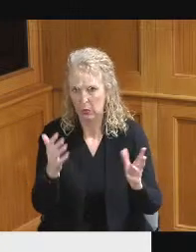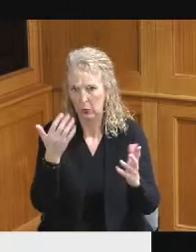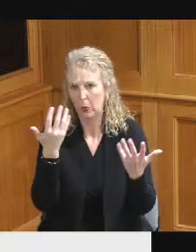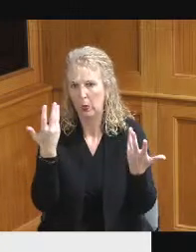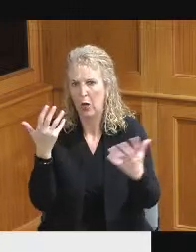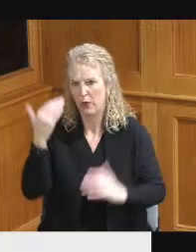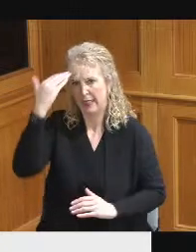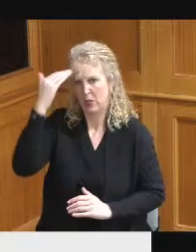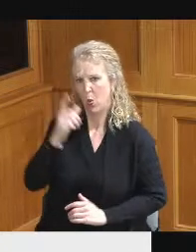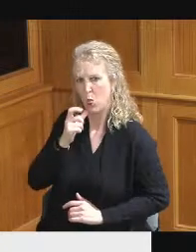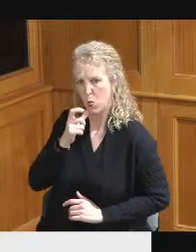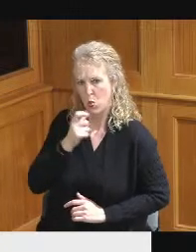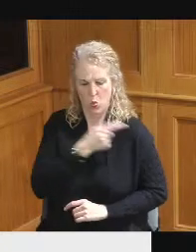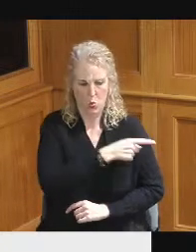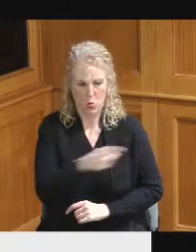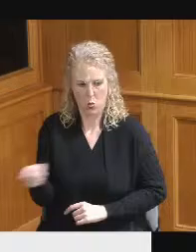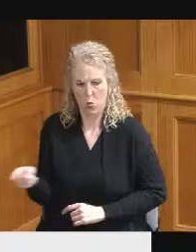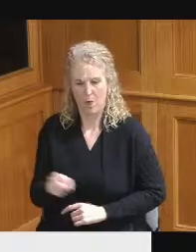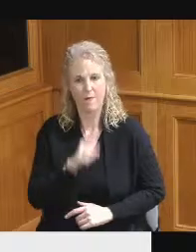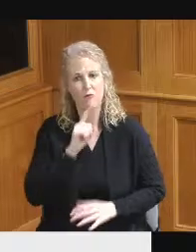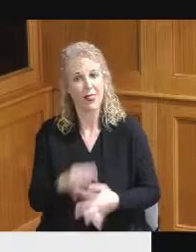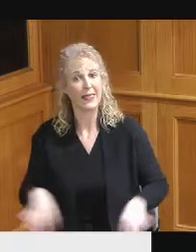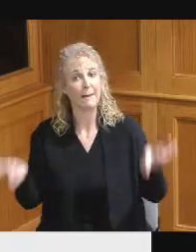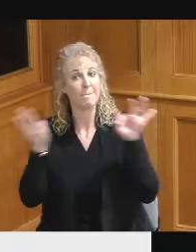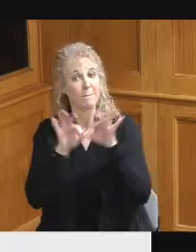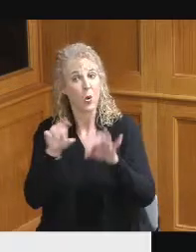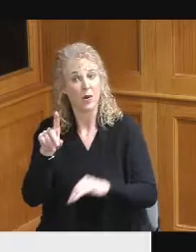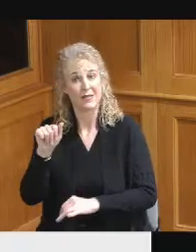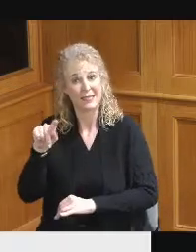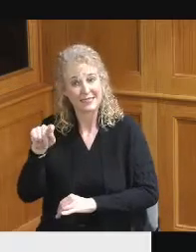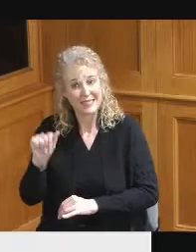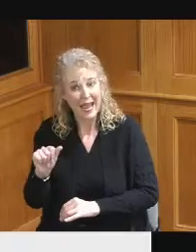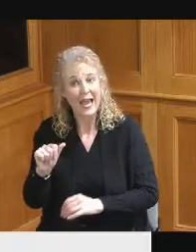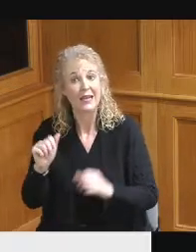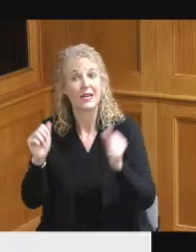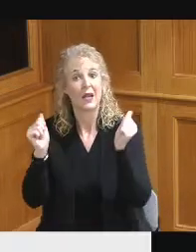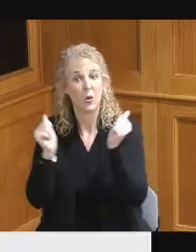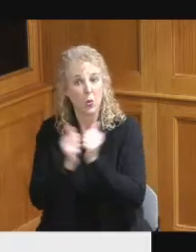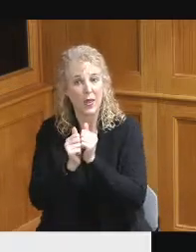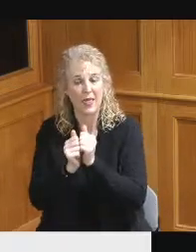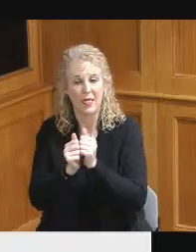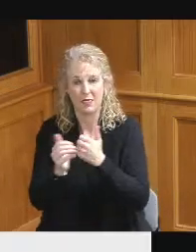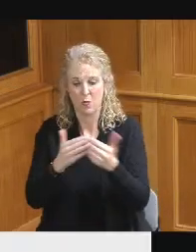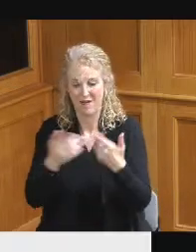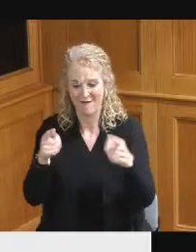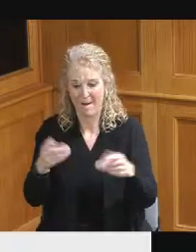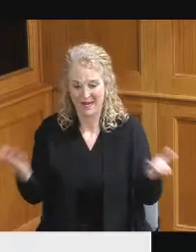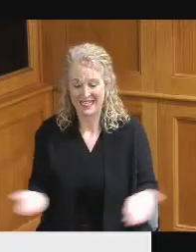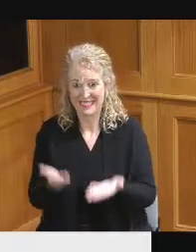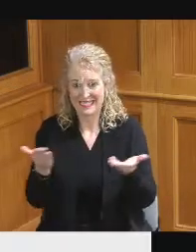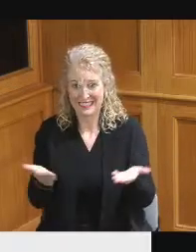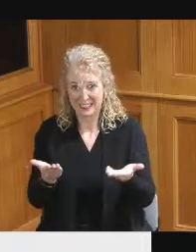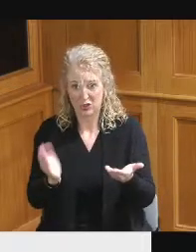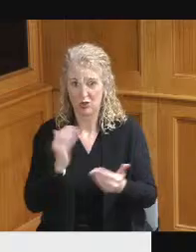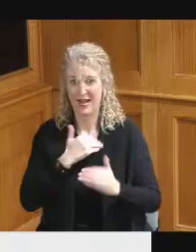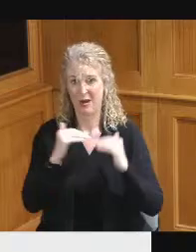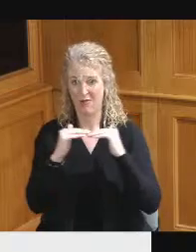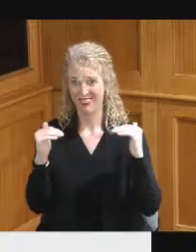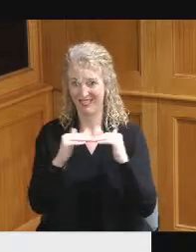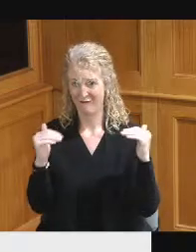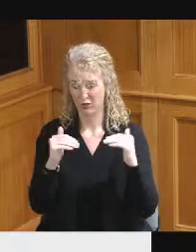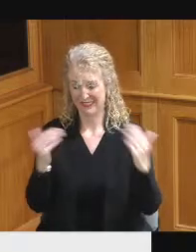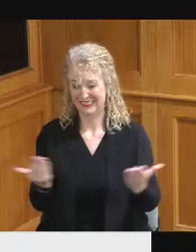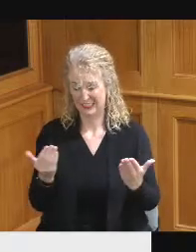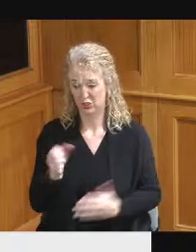individuals, but nonetheless give us very important data about things that are happening here at the county level in